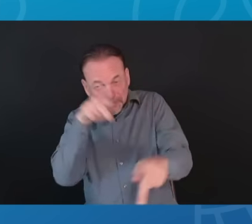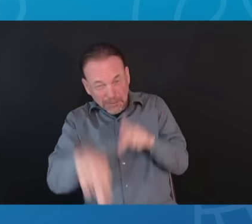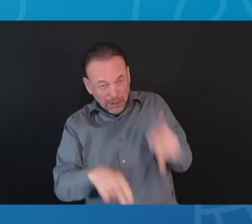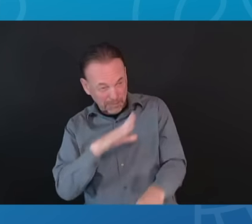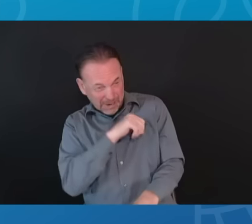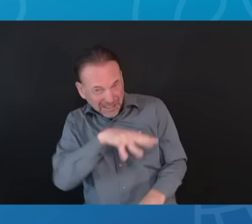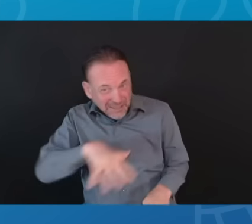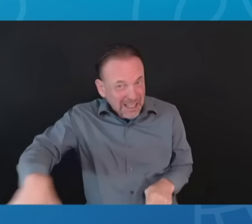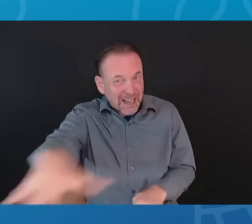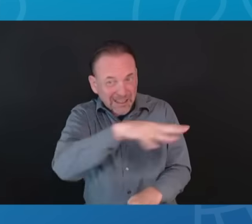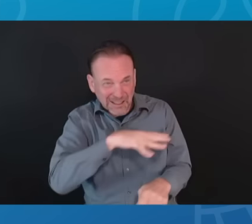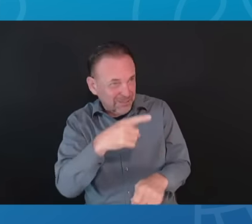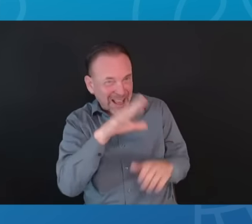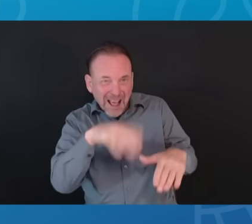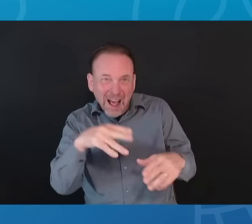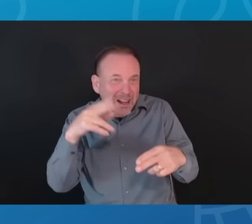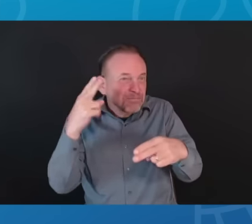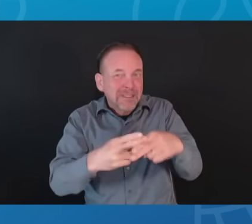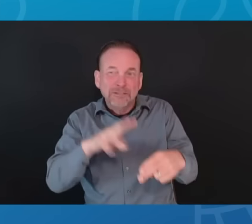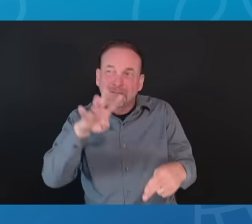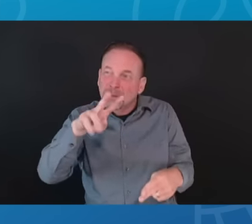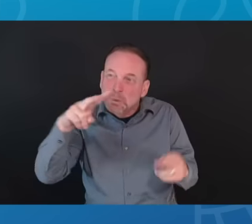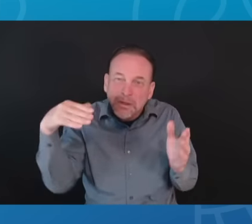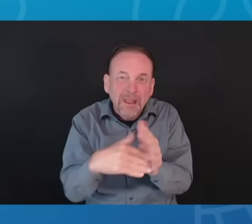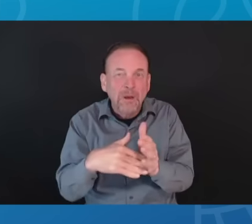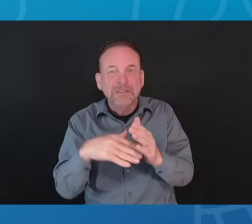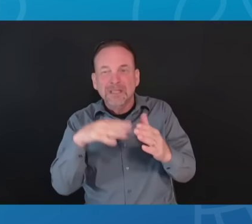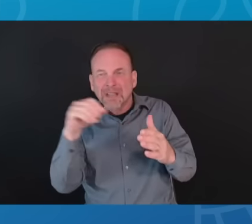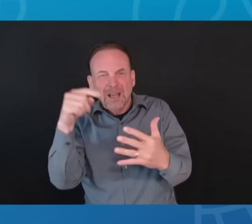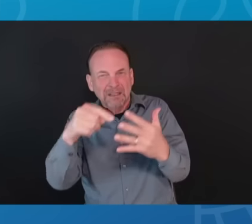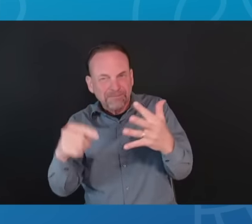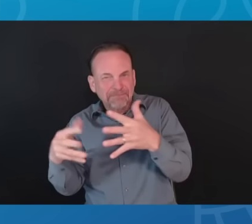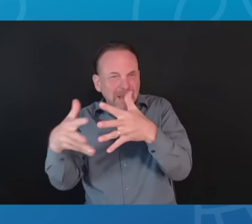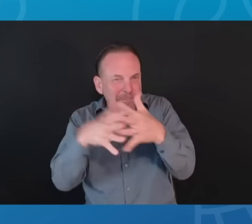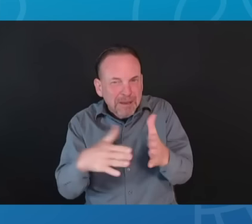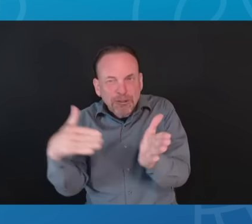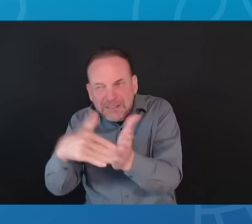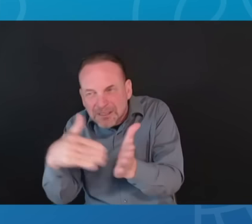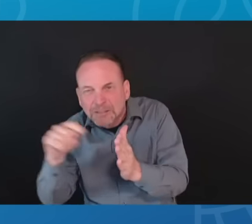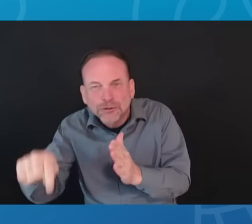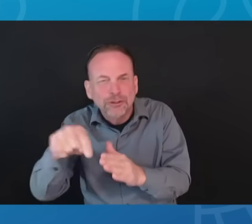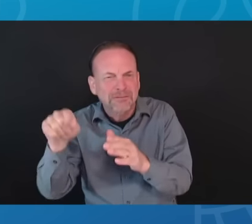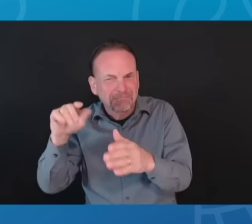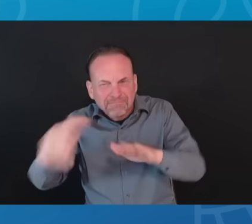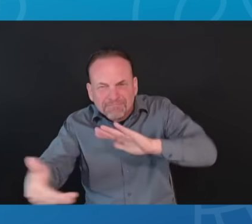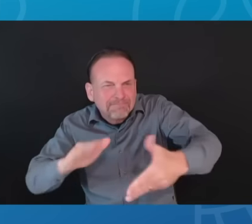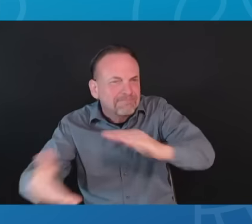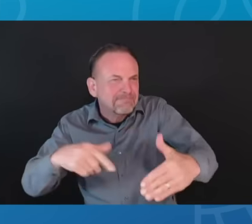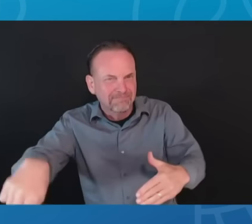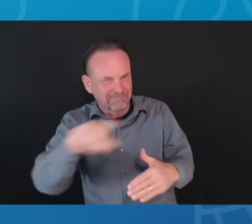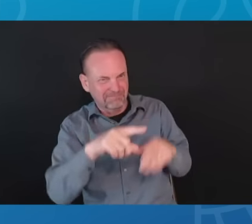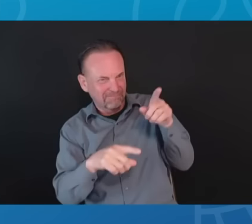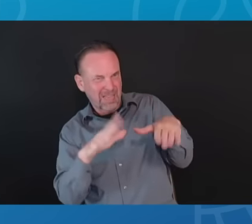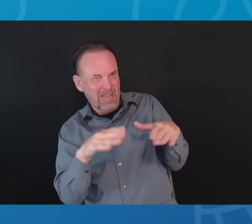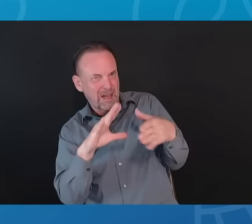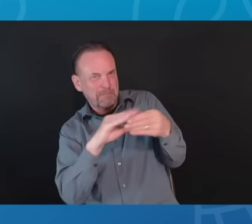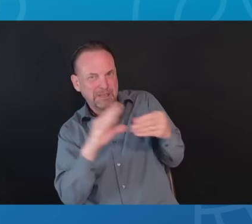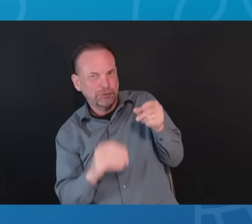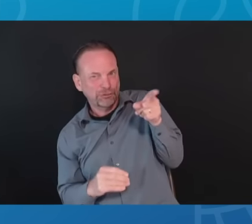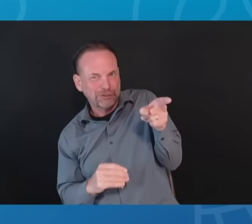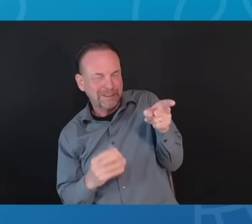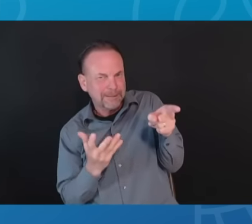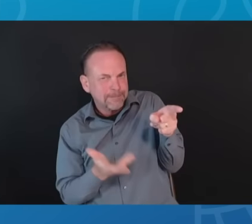saying 119,000 have been killed. Is that negligence on his part, is he not showing the kind of sensitivity that